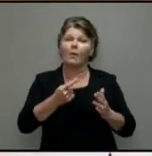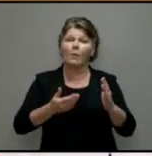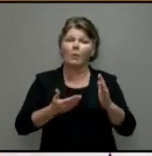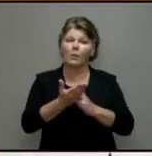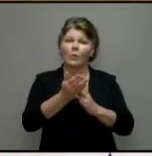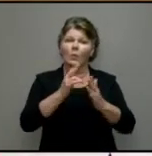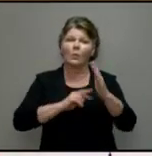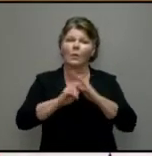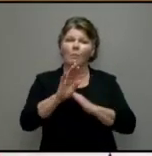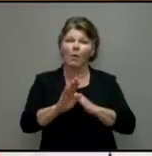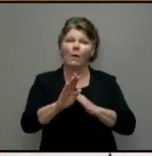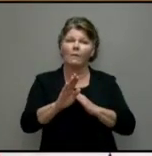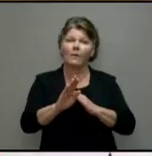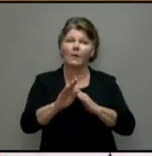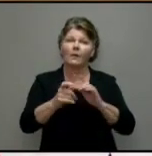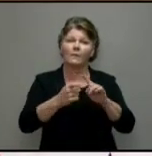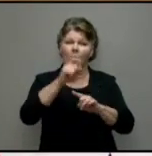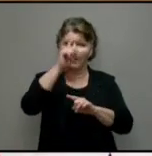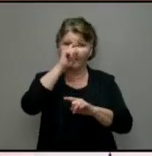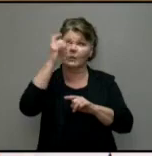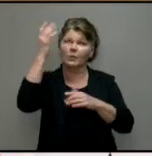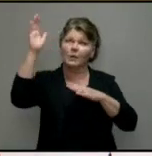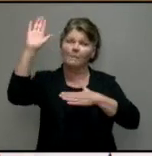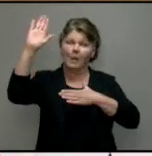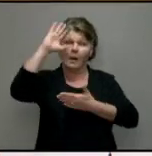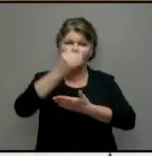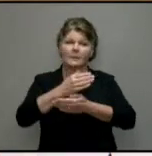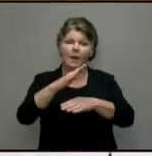I called my son.'